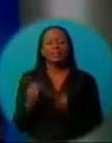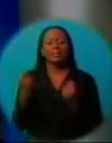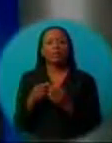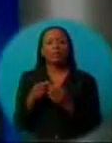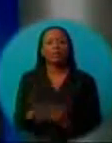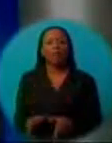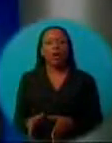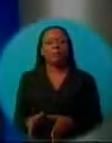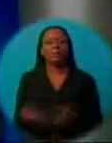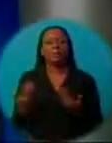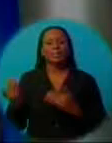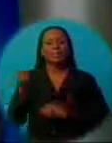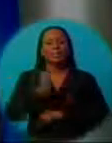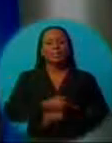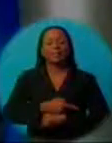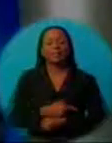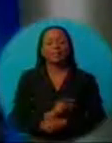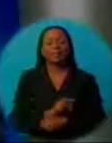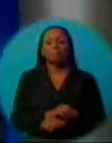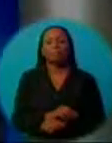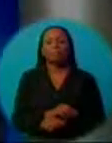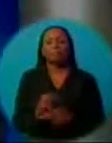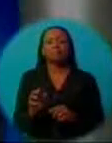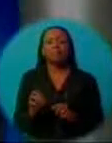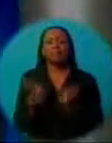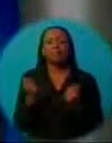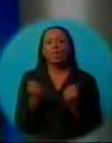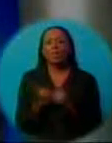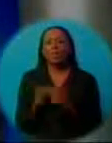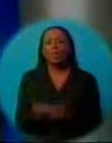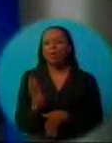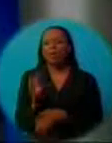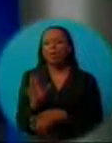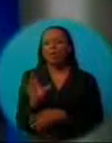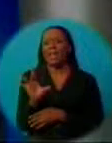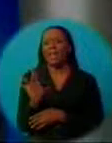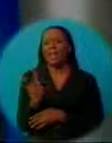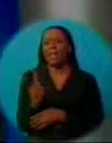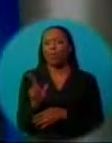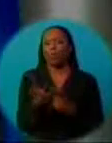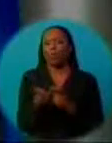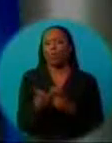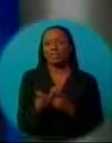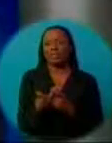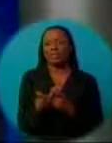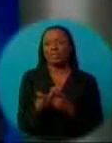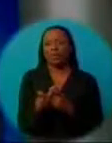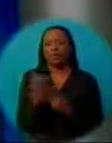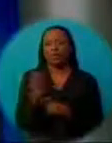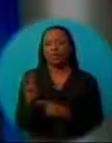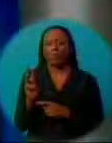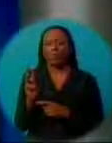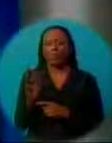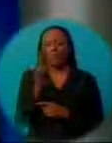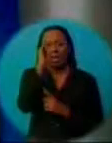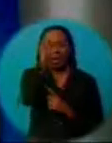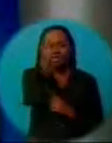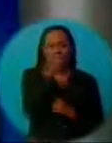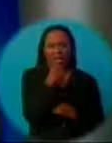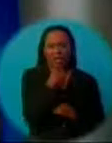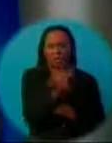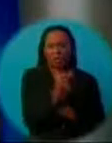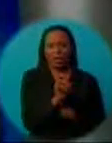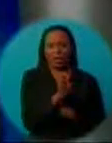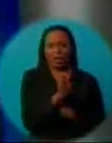Series in India. The Windies under-19s went down by 81 runs to India. Scores, India under-19s 249 for 7 in their